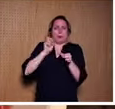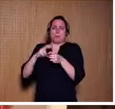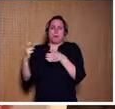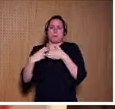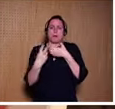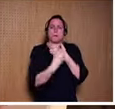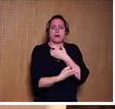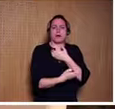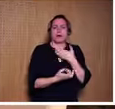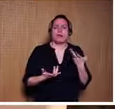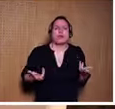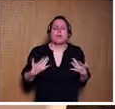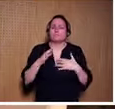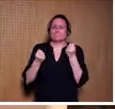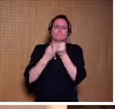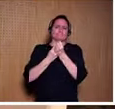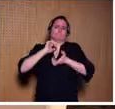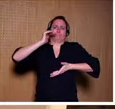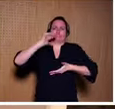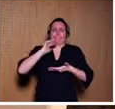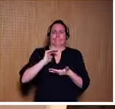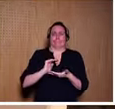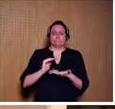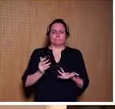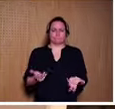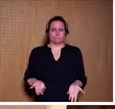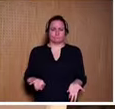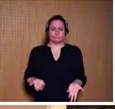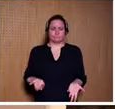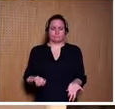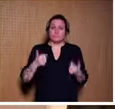gendered disinformation, growing influence in politics, and